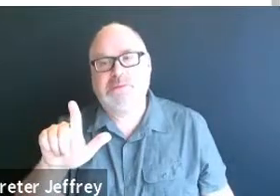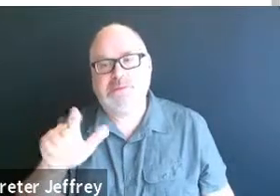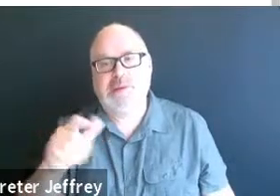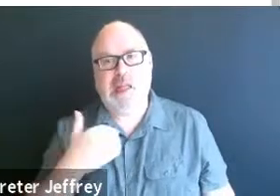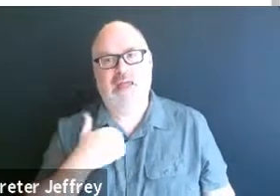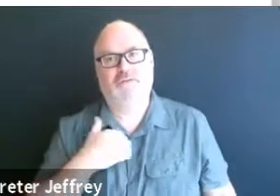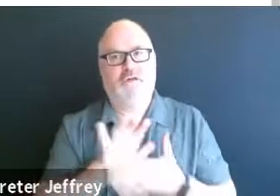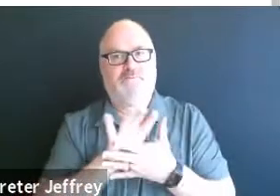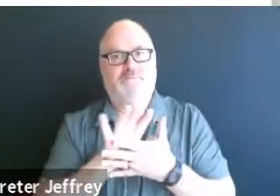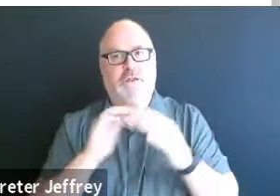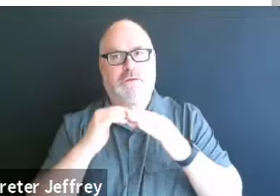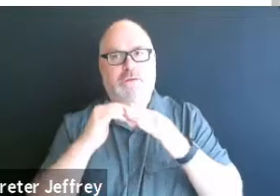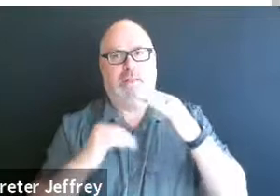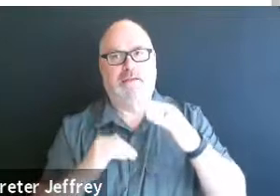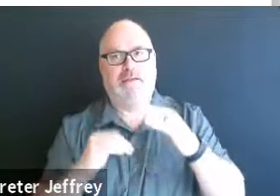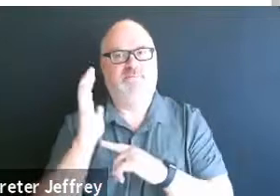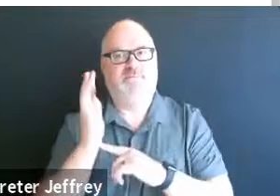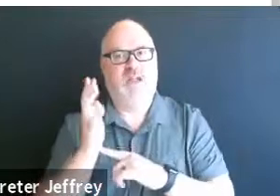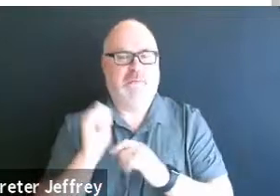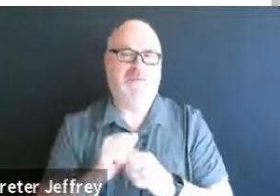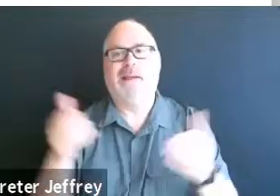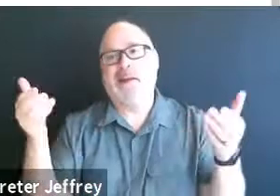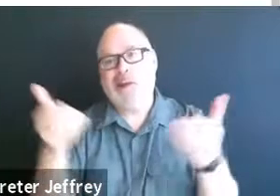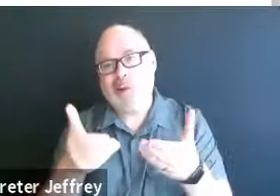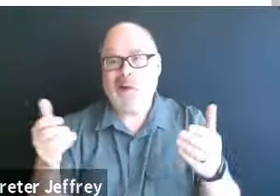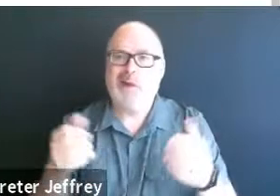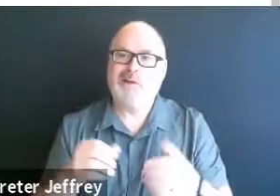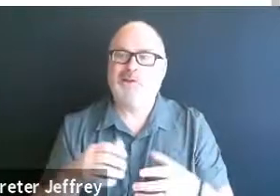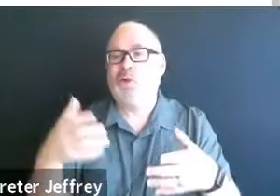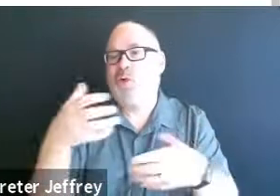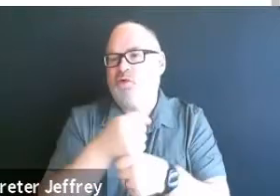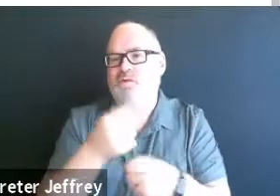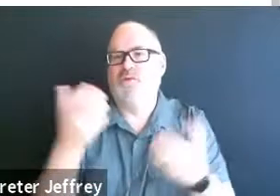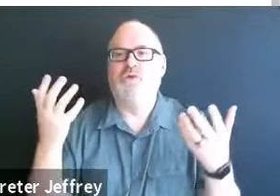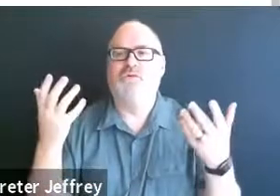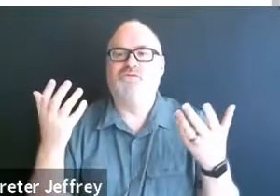videos that are 5 minutes or less, such as introductions or brief overviews.